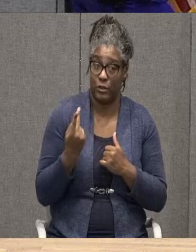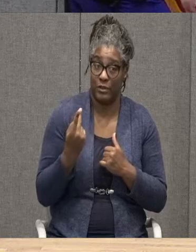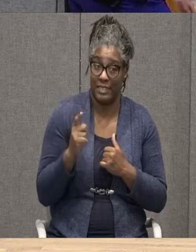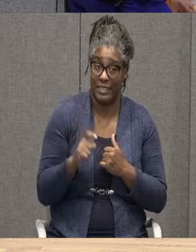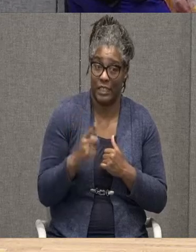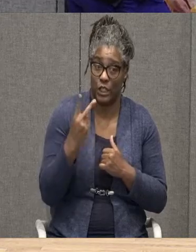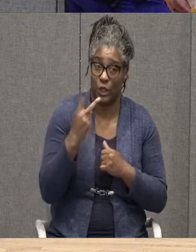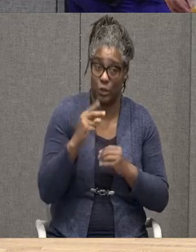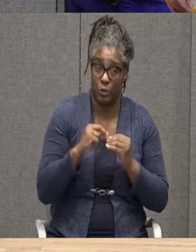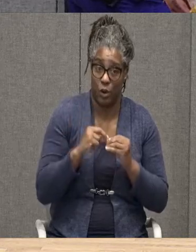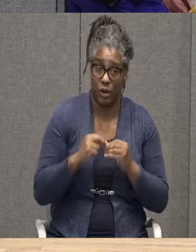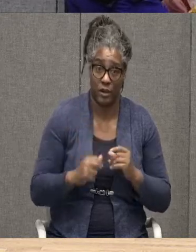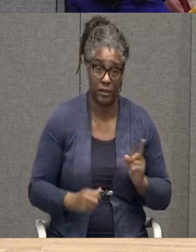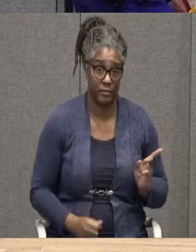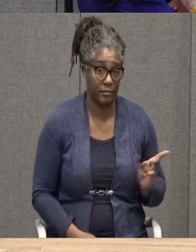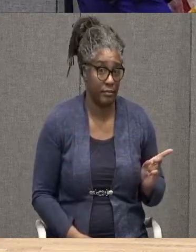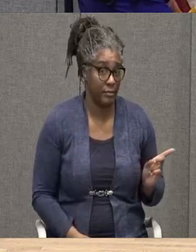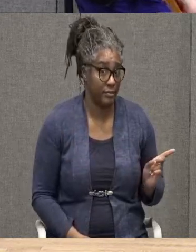Go.